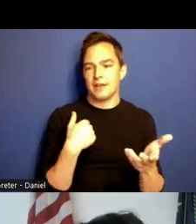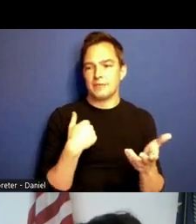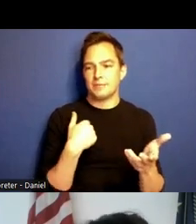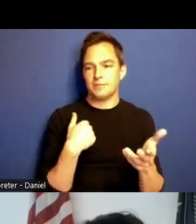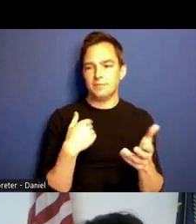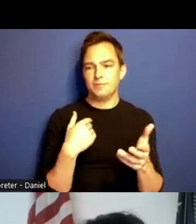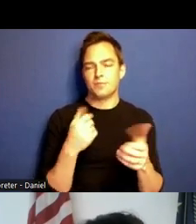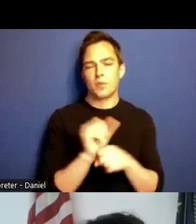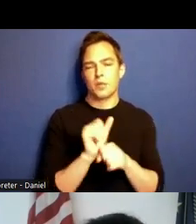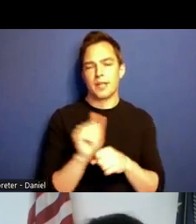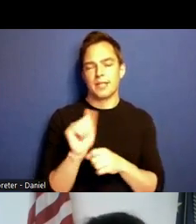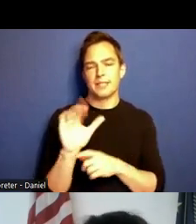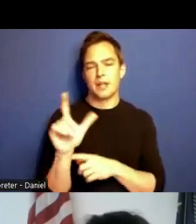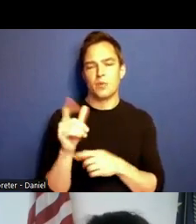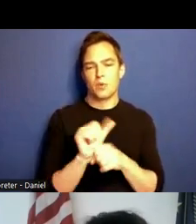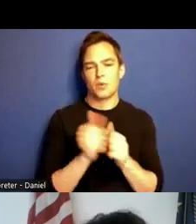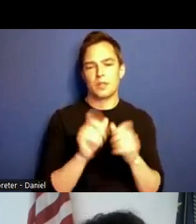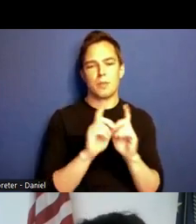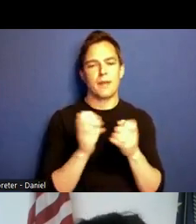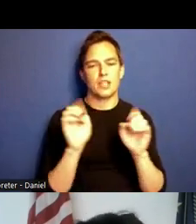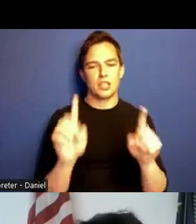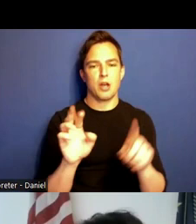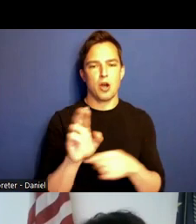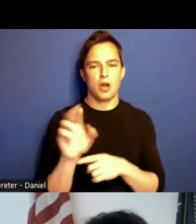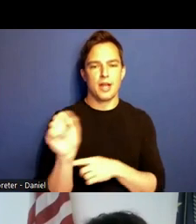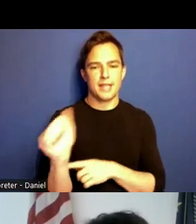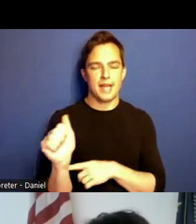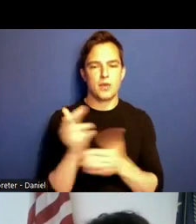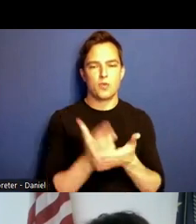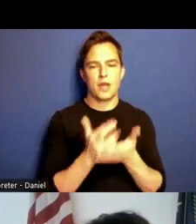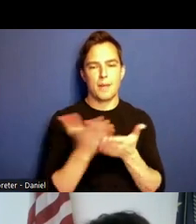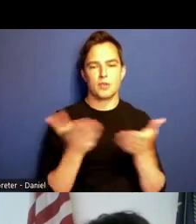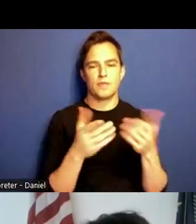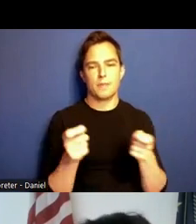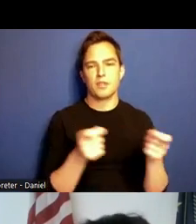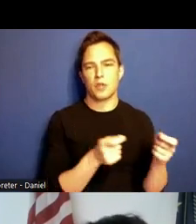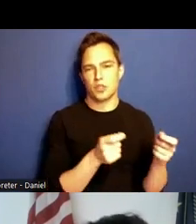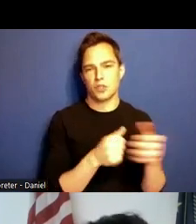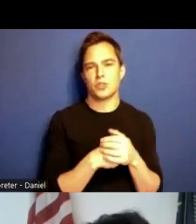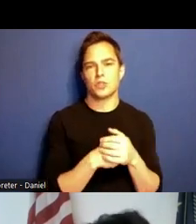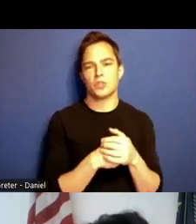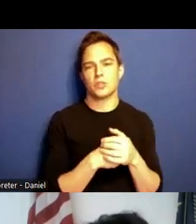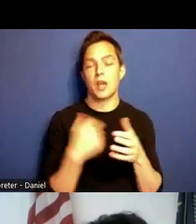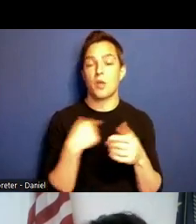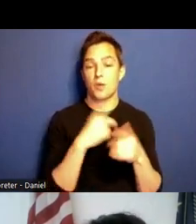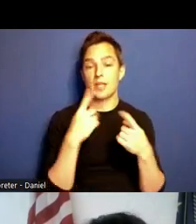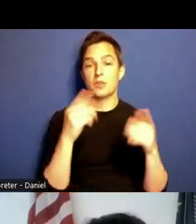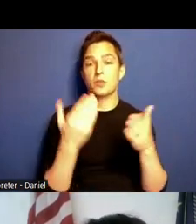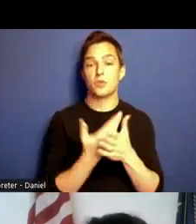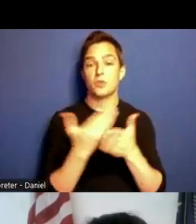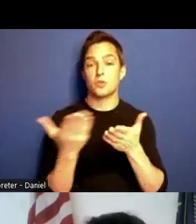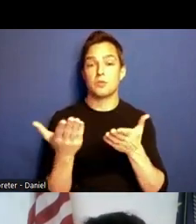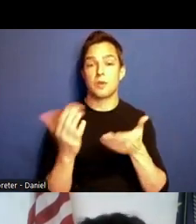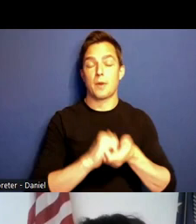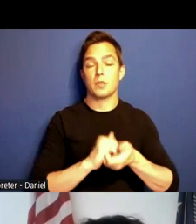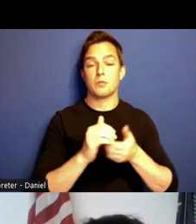worked with, at ACL, we worked with Department of Education's RSA, Rehab Services Administration, and we announced a new partnership to integrate Centers